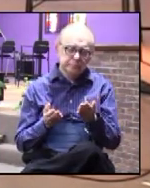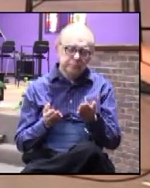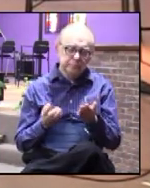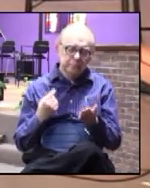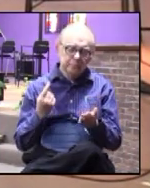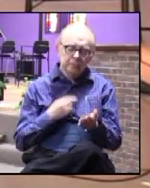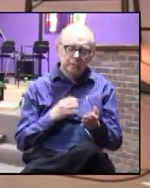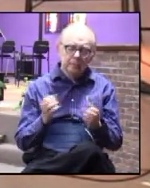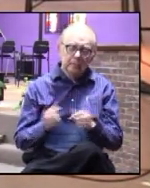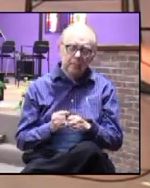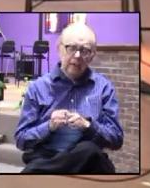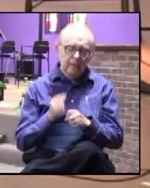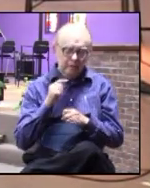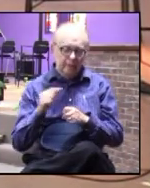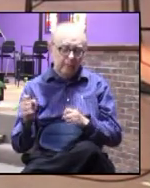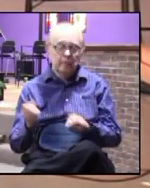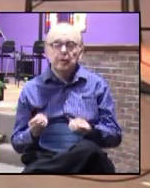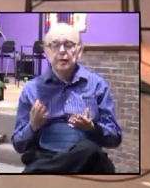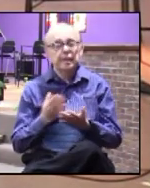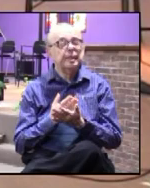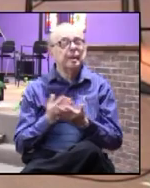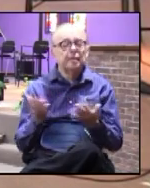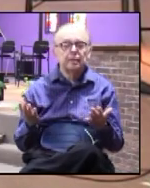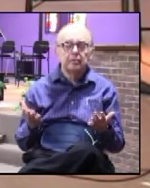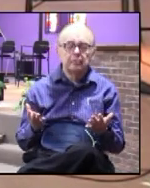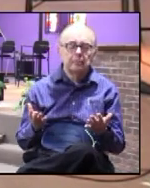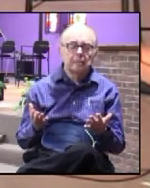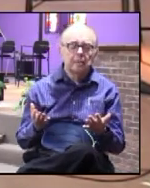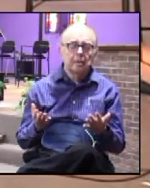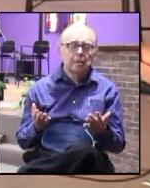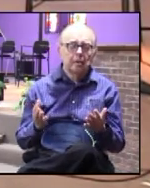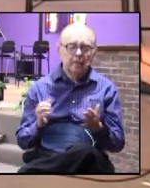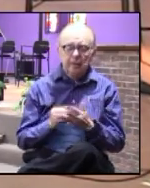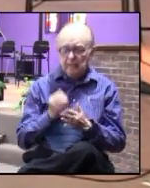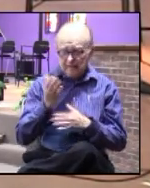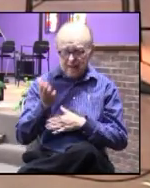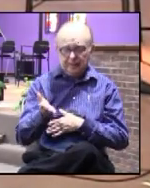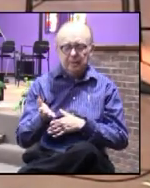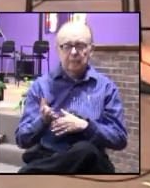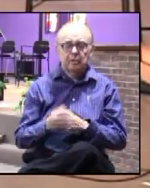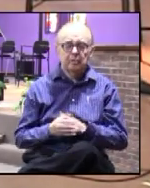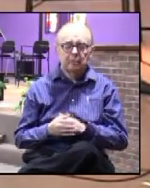we can get distracted by a lot of things that are out there.